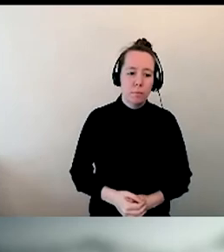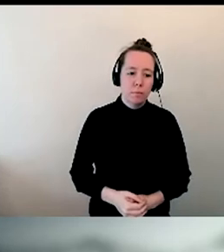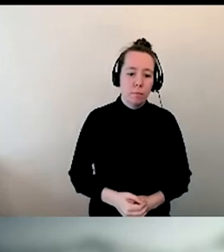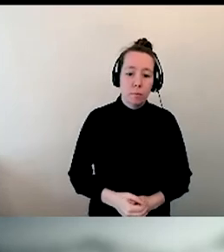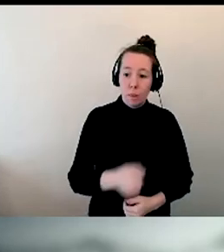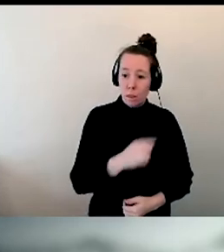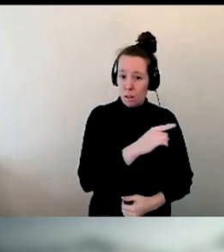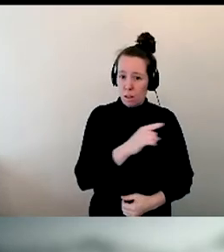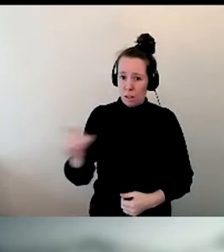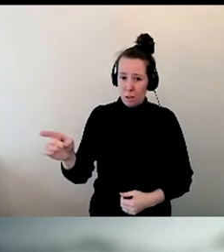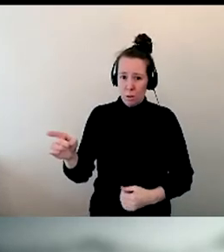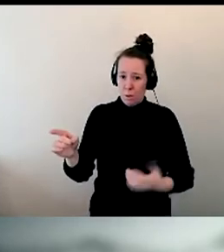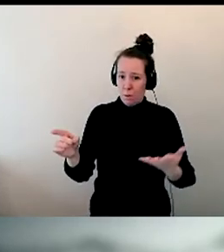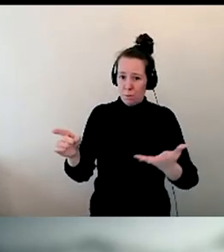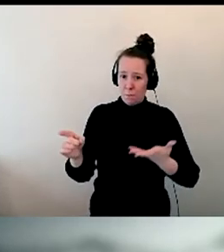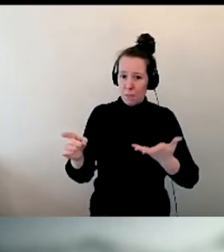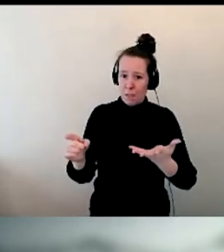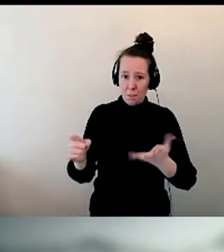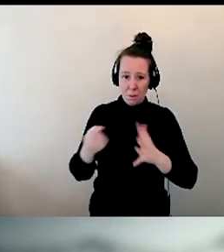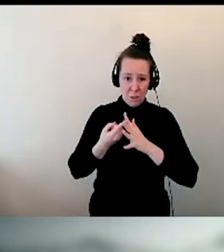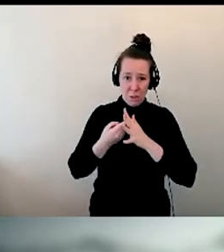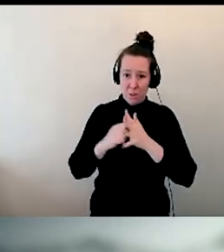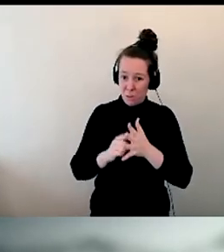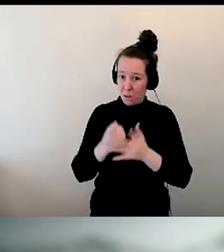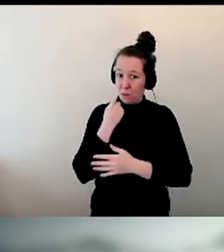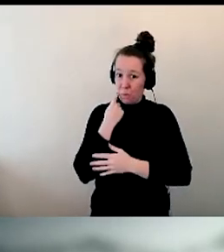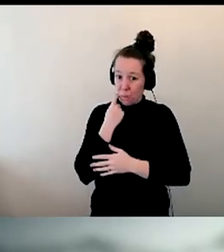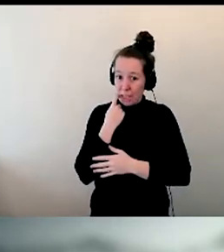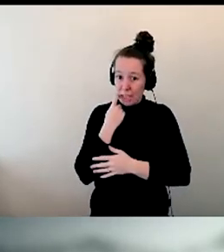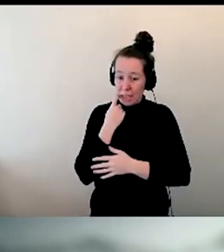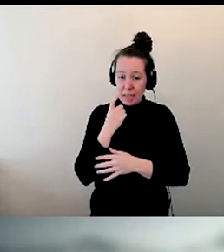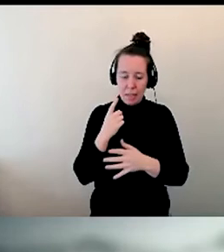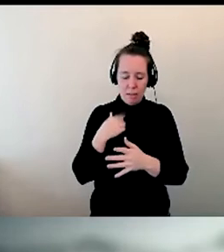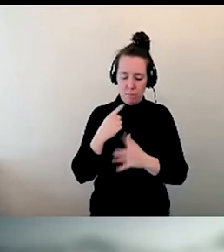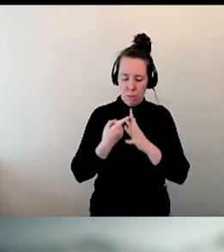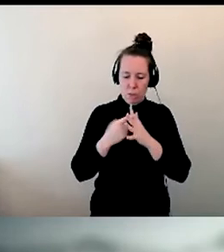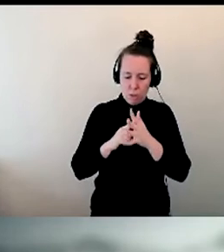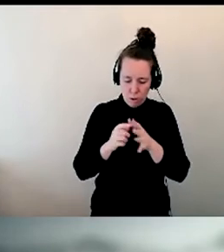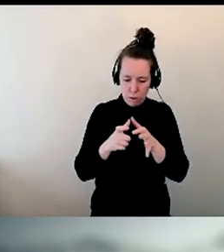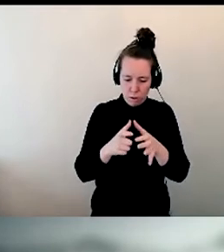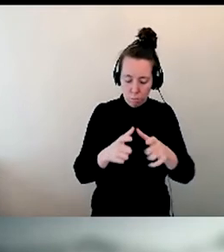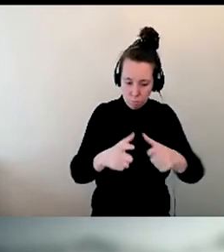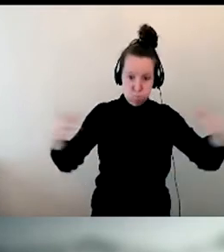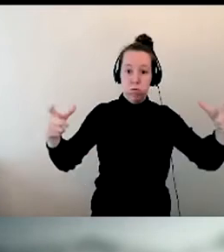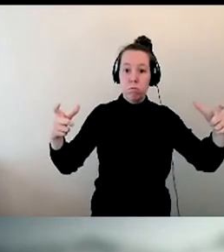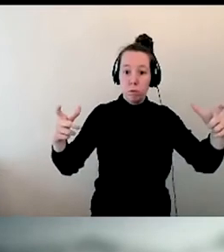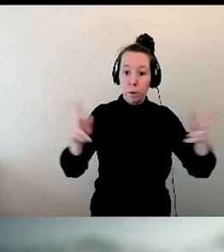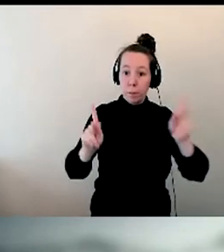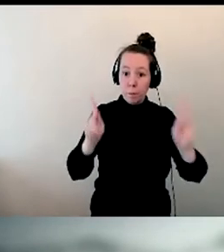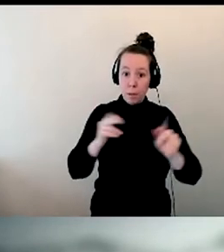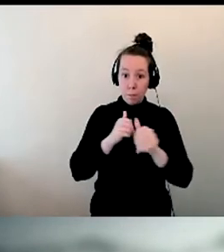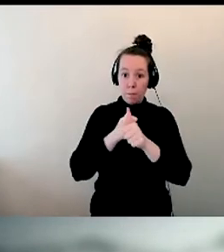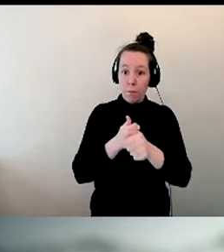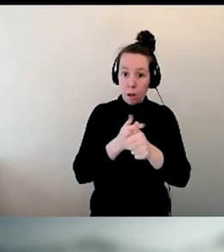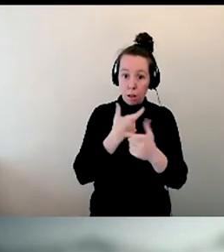that long ago, and you've really amassed quite a following amongst your followers, I